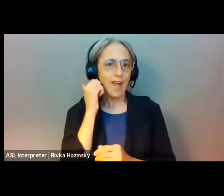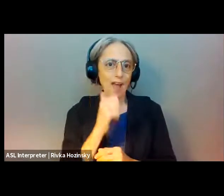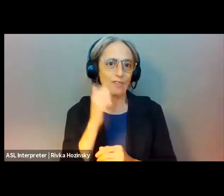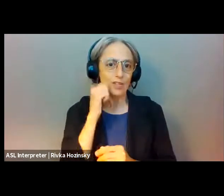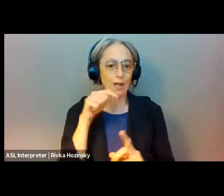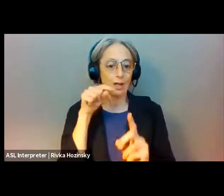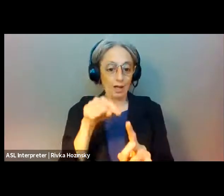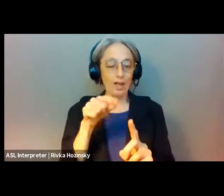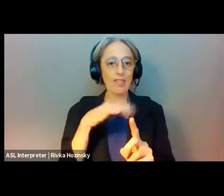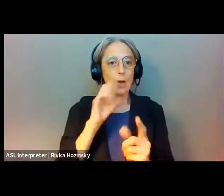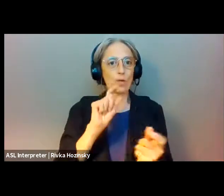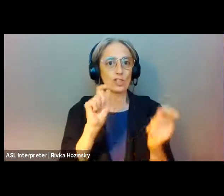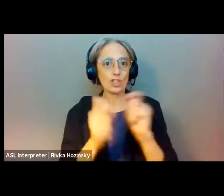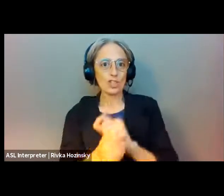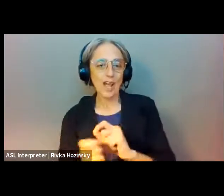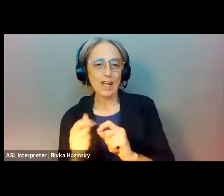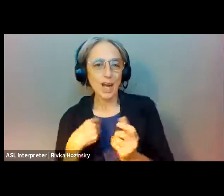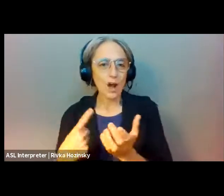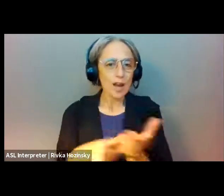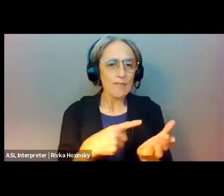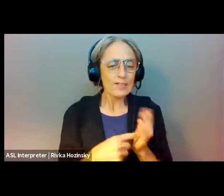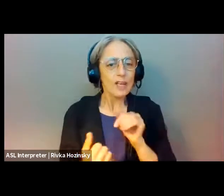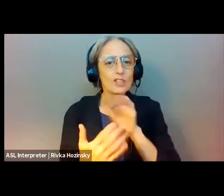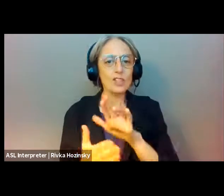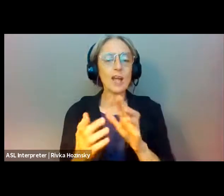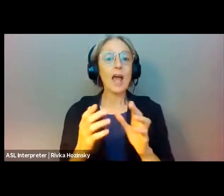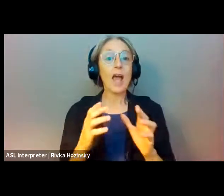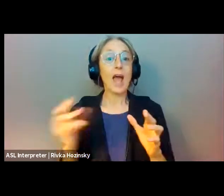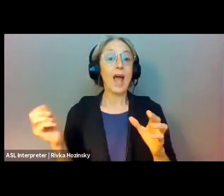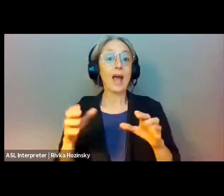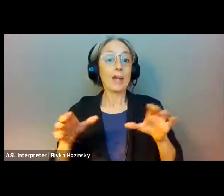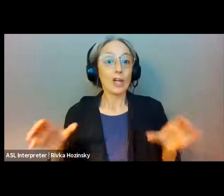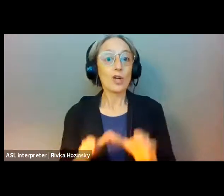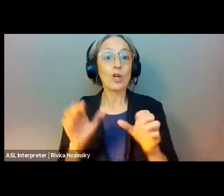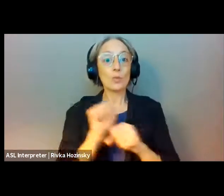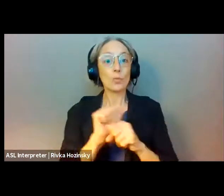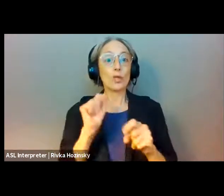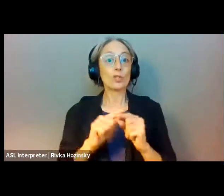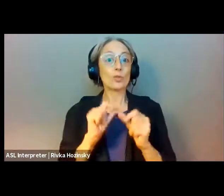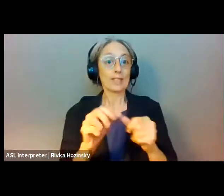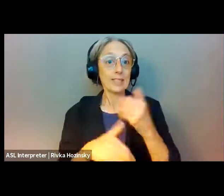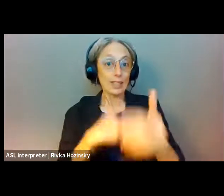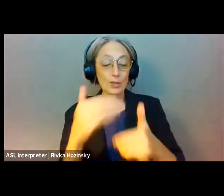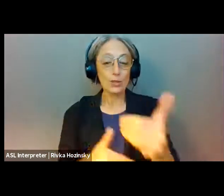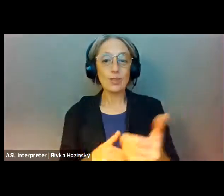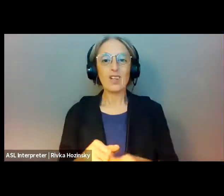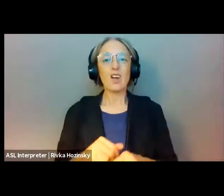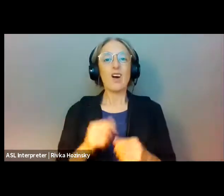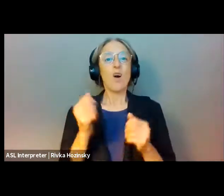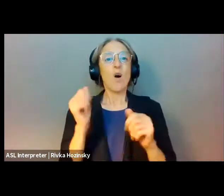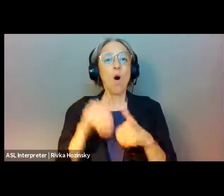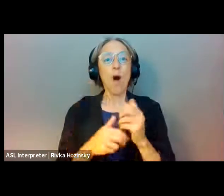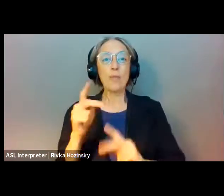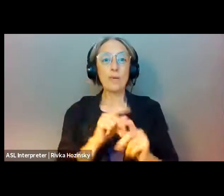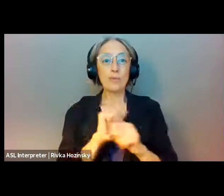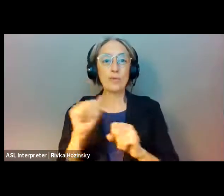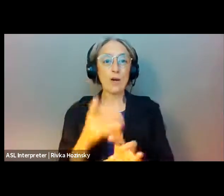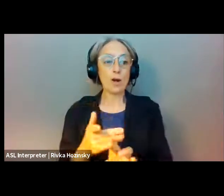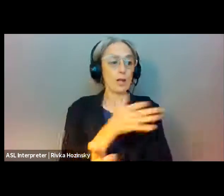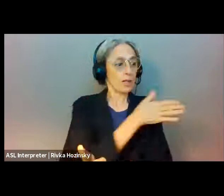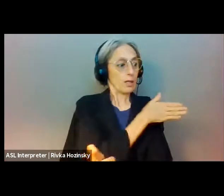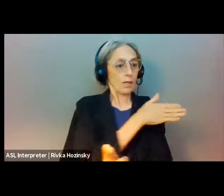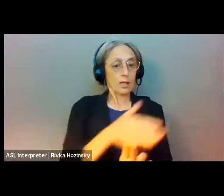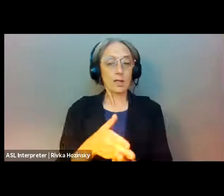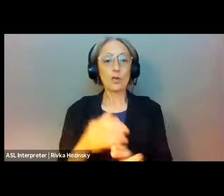advances the work. And I think of all of those who have come before us, and fought for our shared humanity. I hope that I